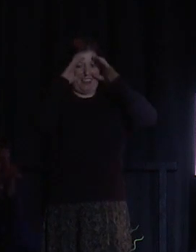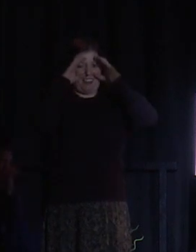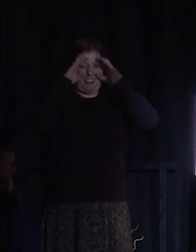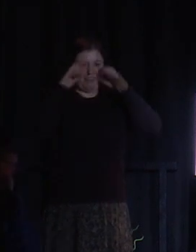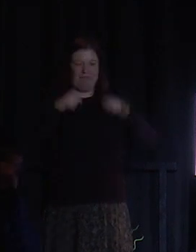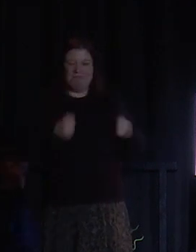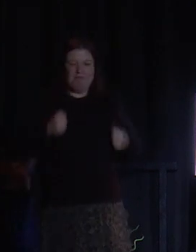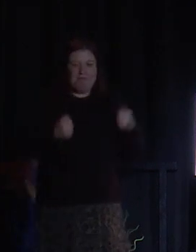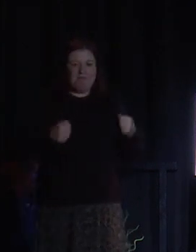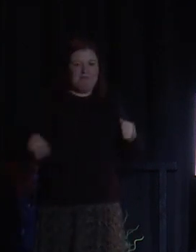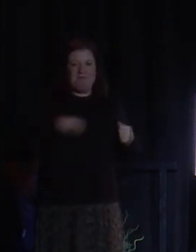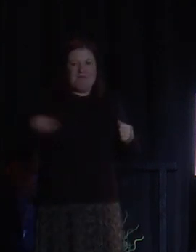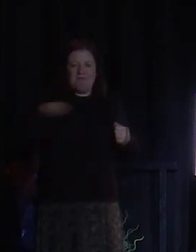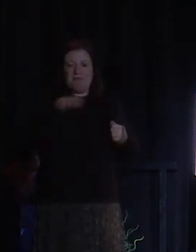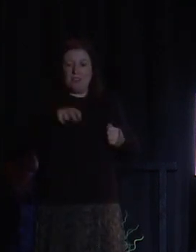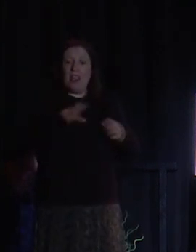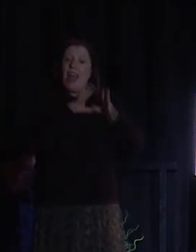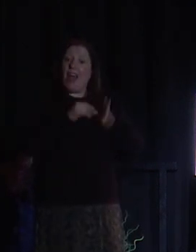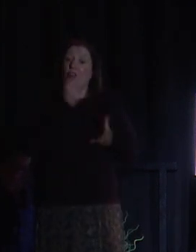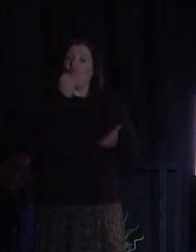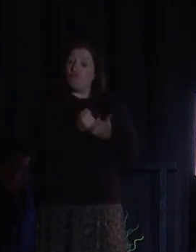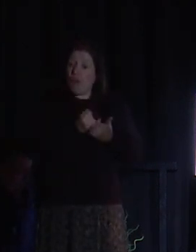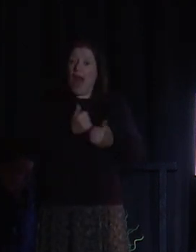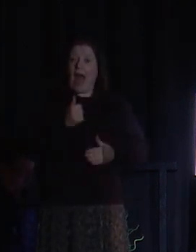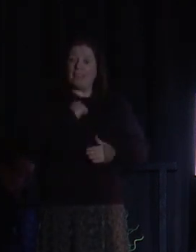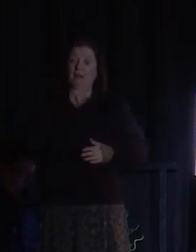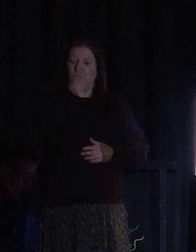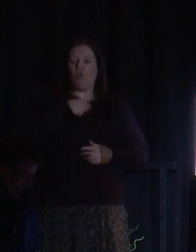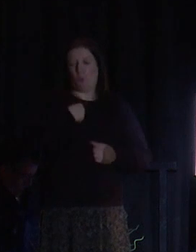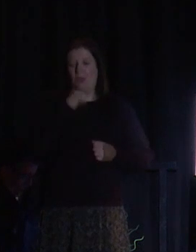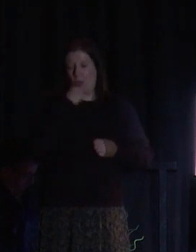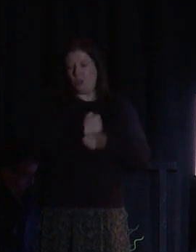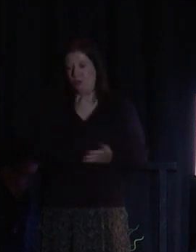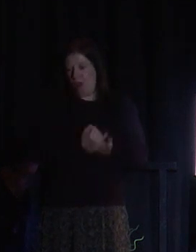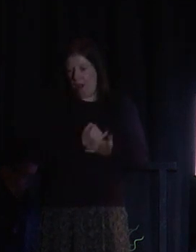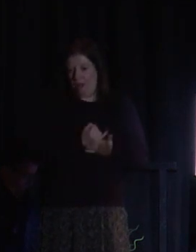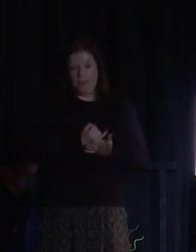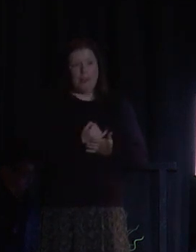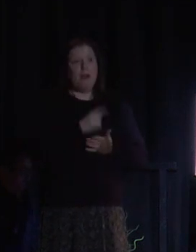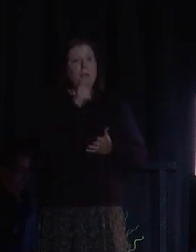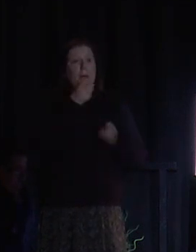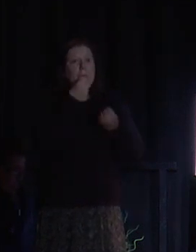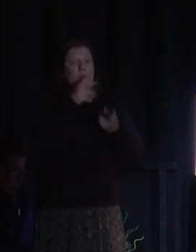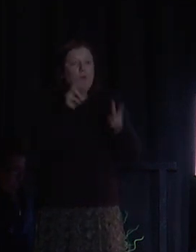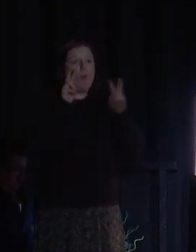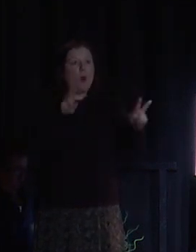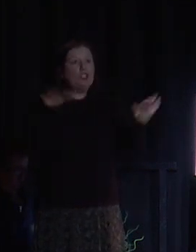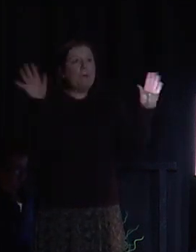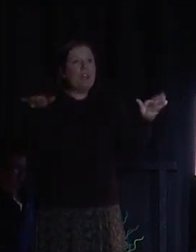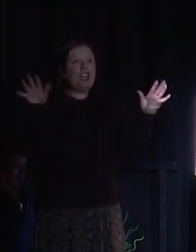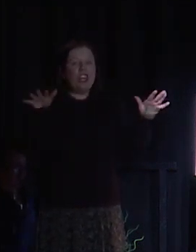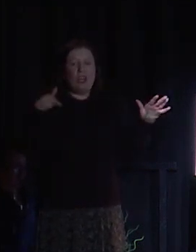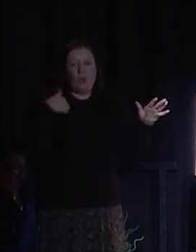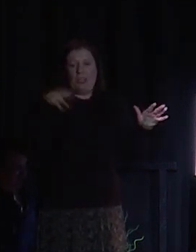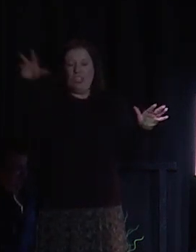around the audience. Everything that can go wrong with a falconry display will happen. Everything that's beautiful about a falconry display will try